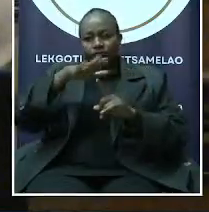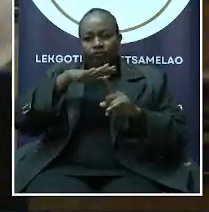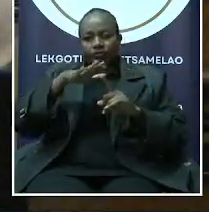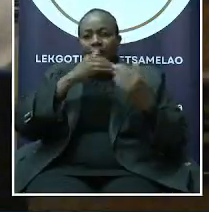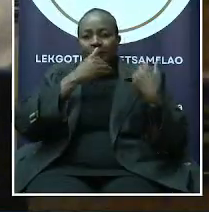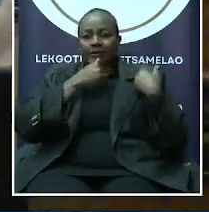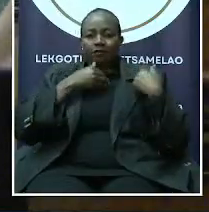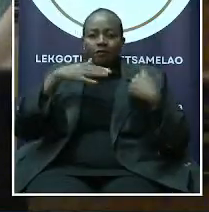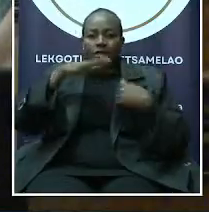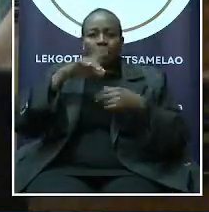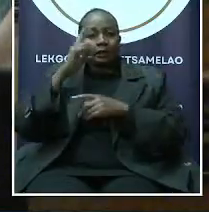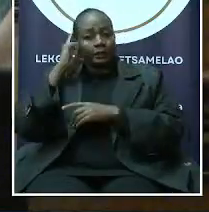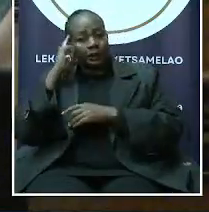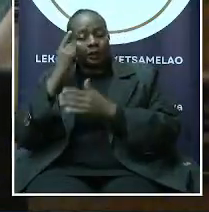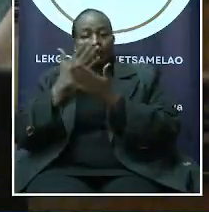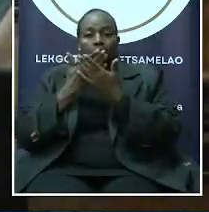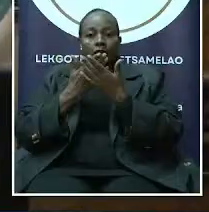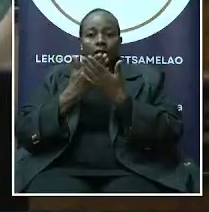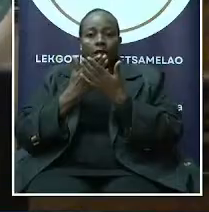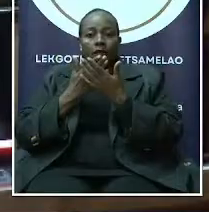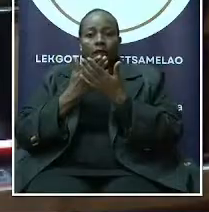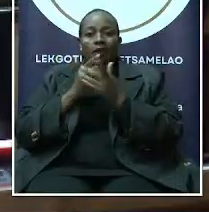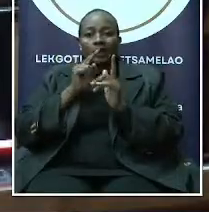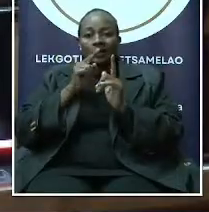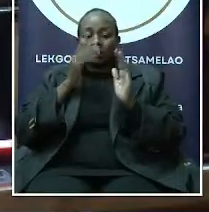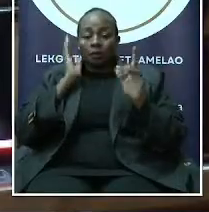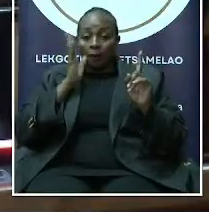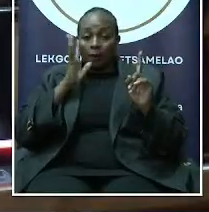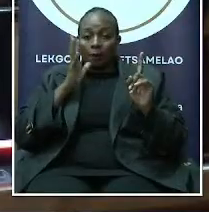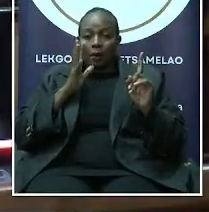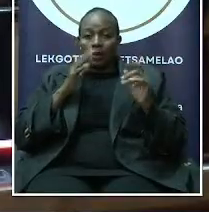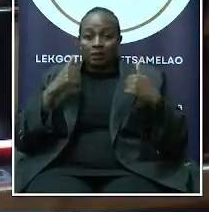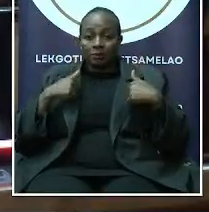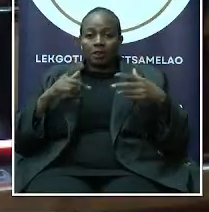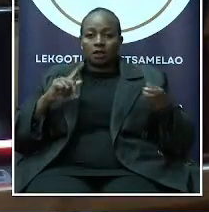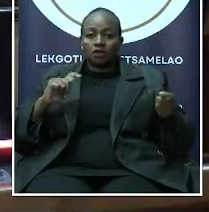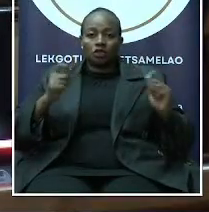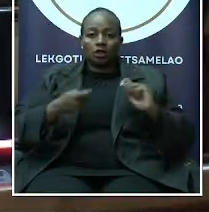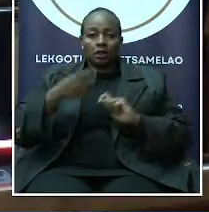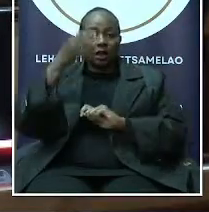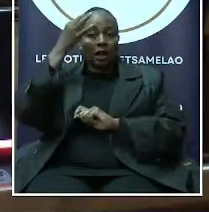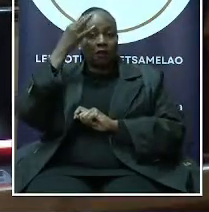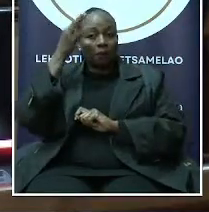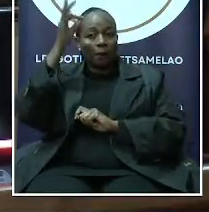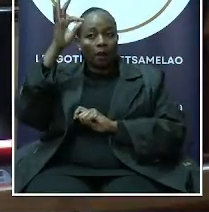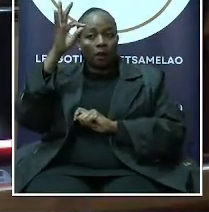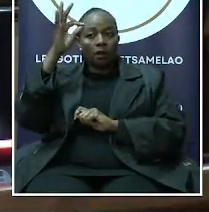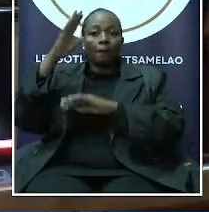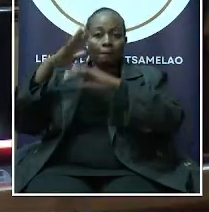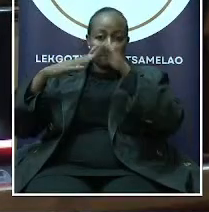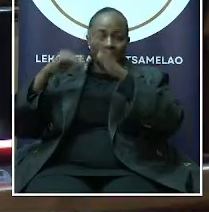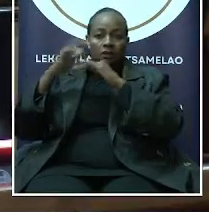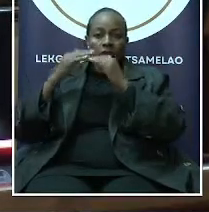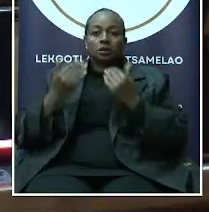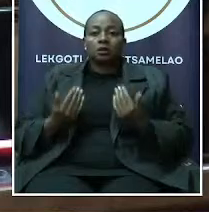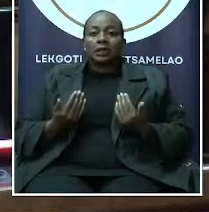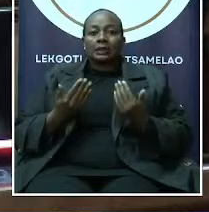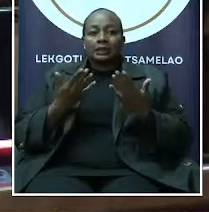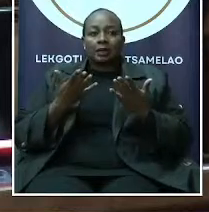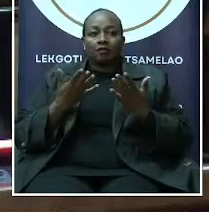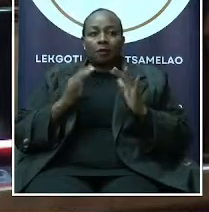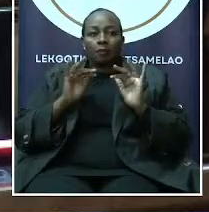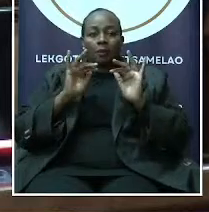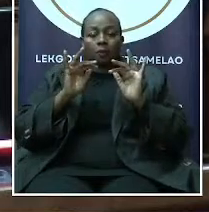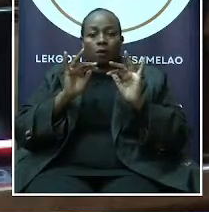be the beginning of a real, tangible shift where government property serves the people of this